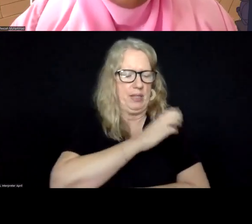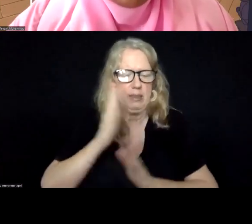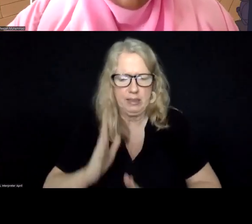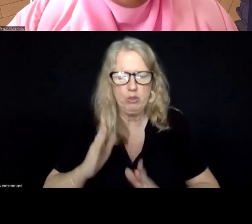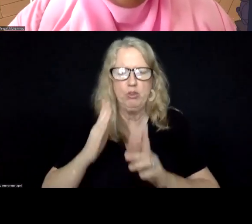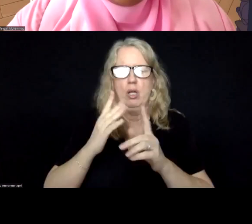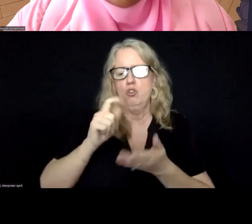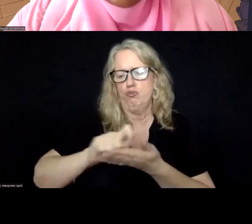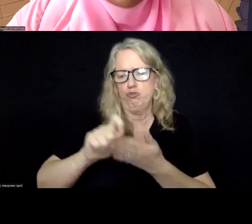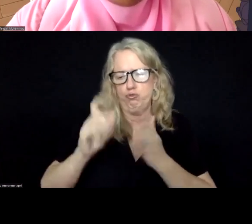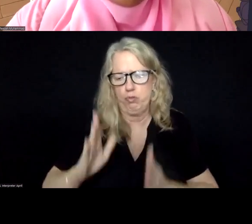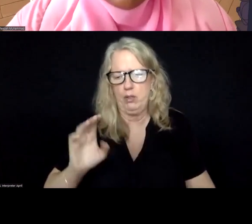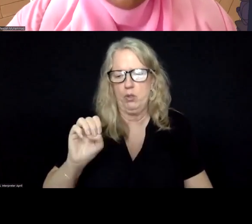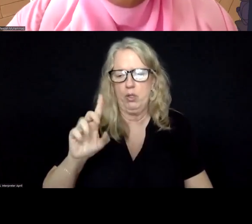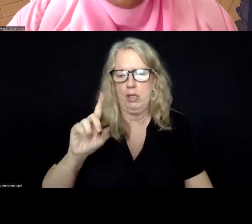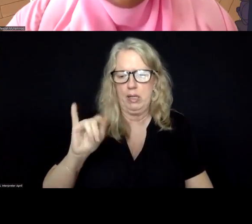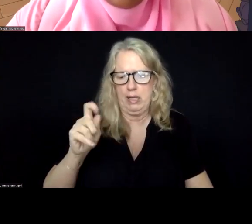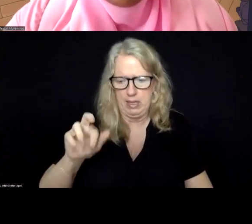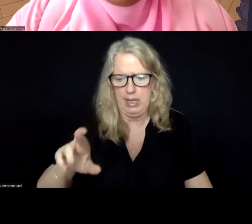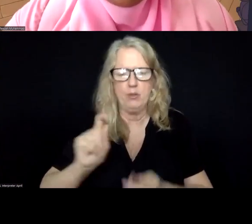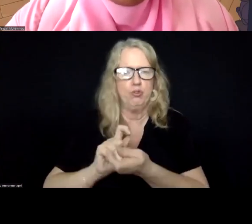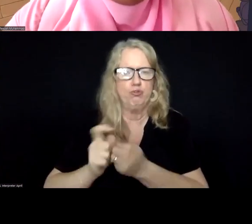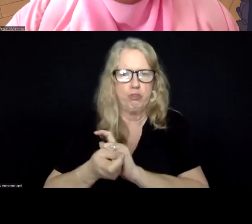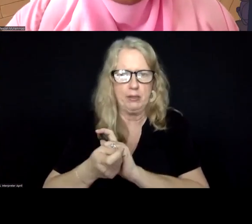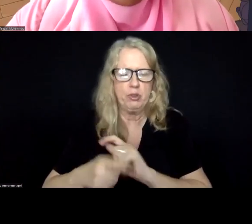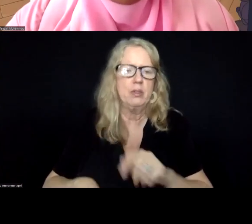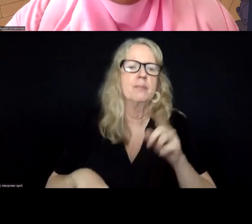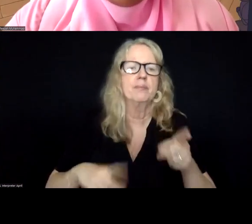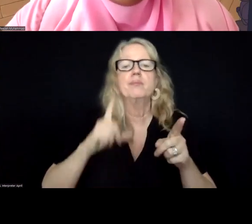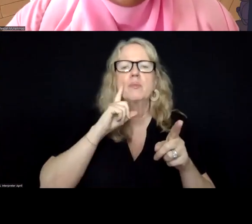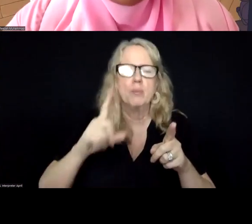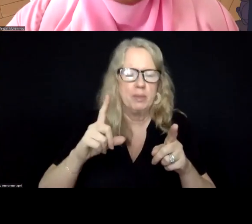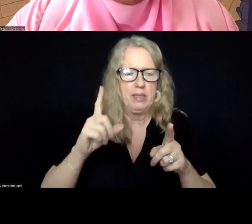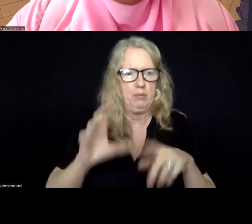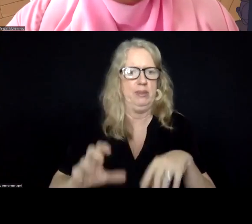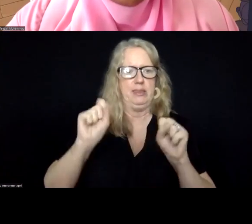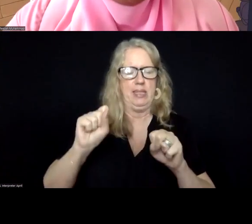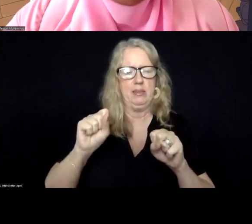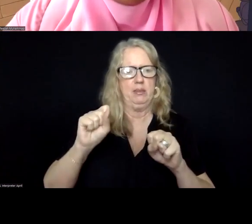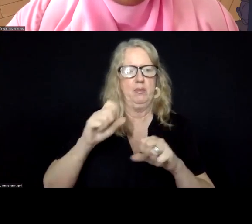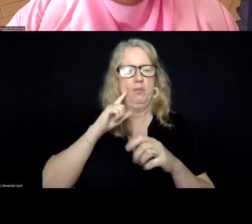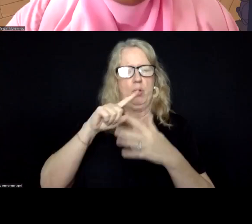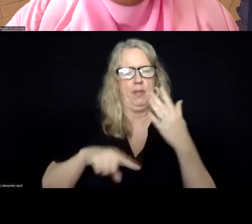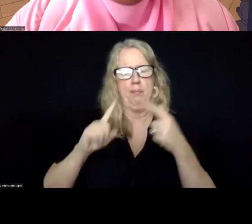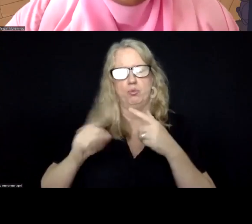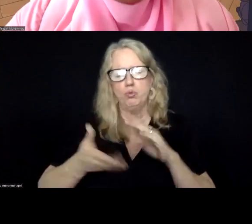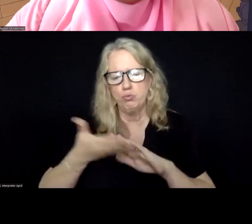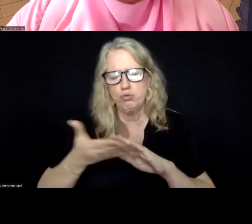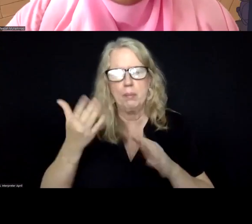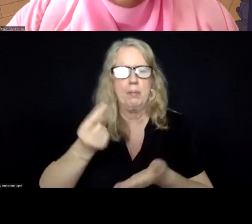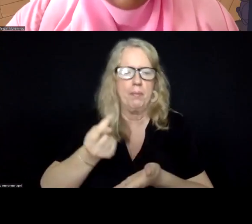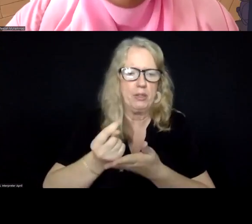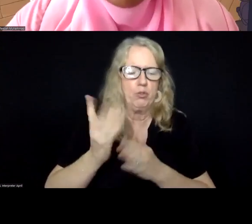a writer to an editor. They can make changes to it, but you see how quickly it takes them to be able to generate a treatment